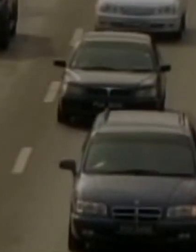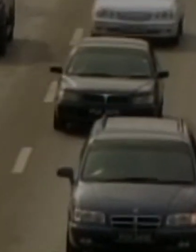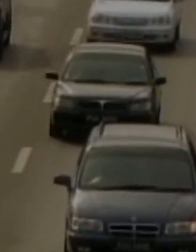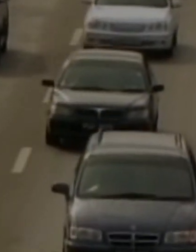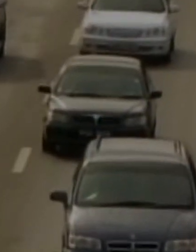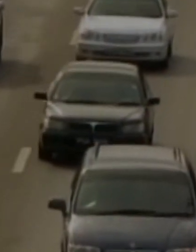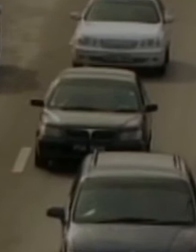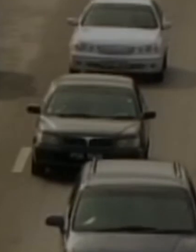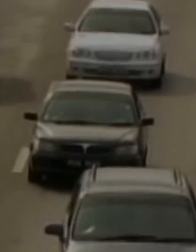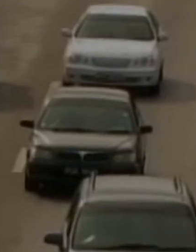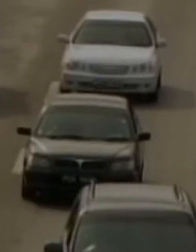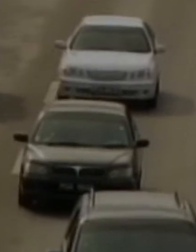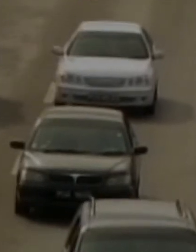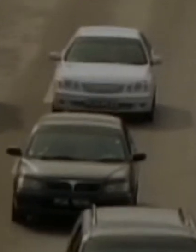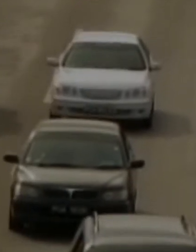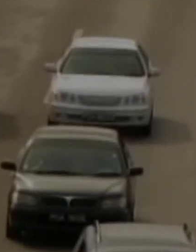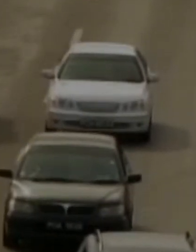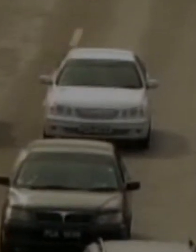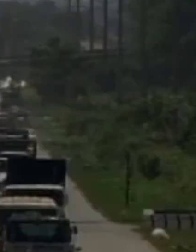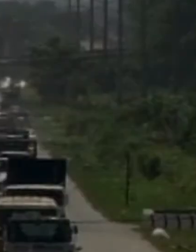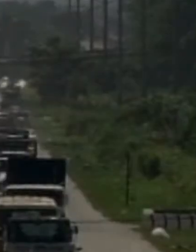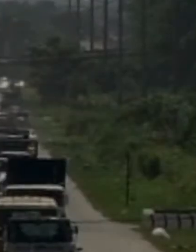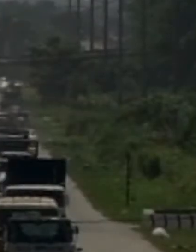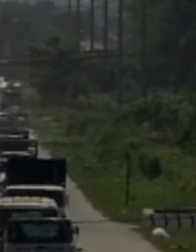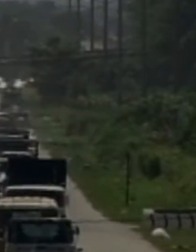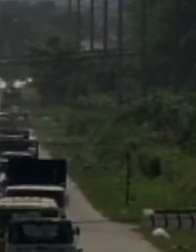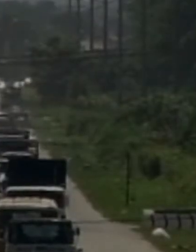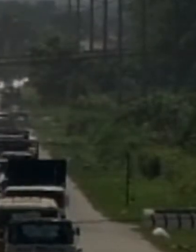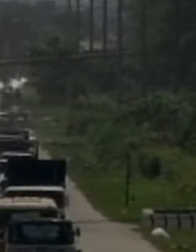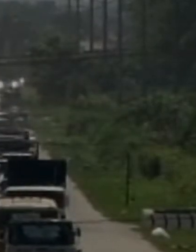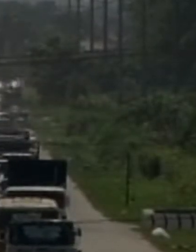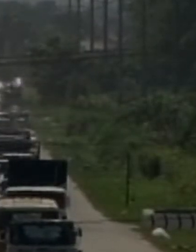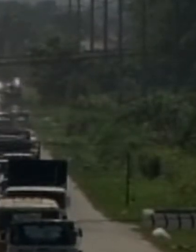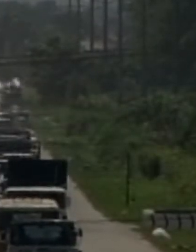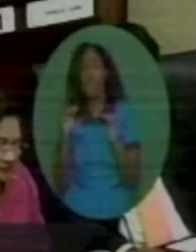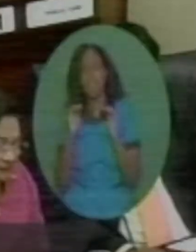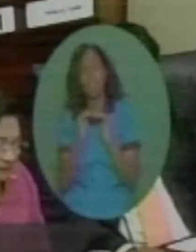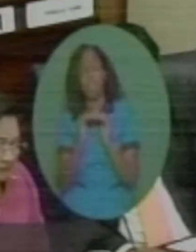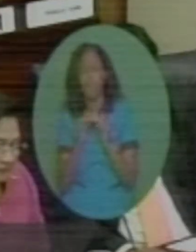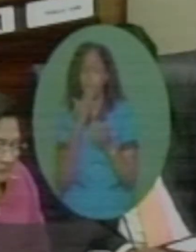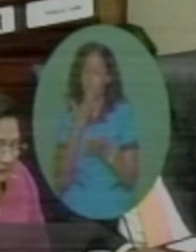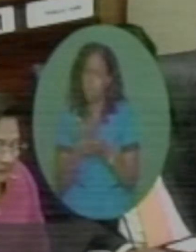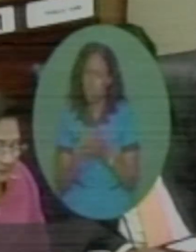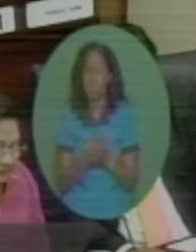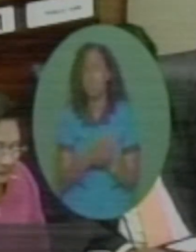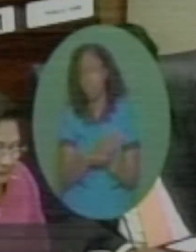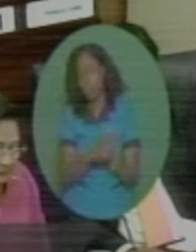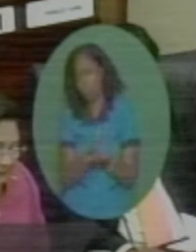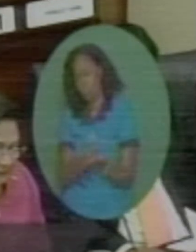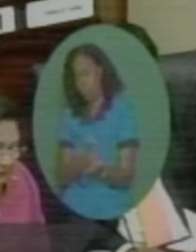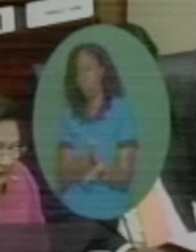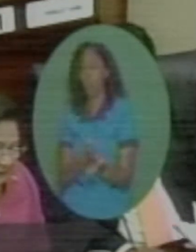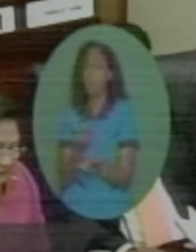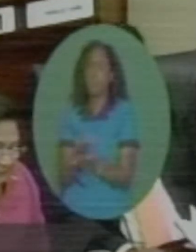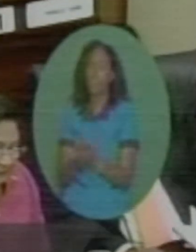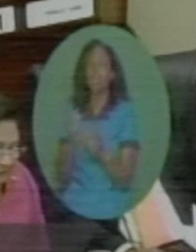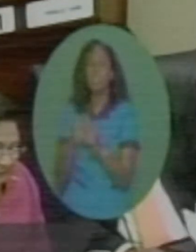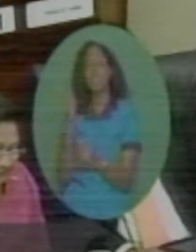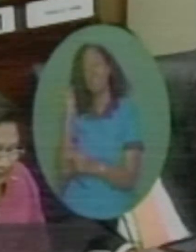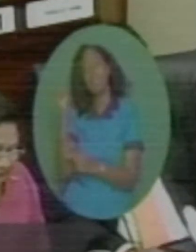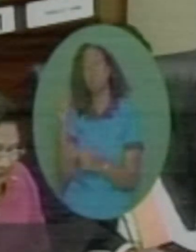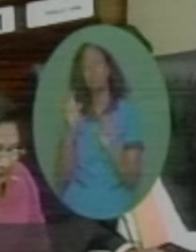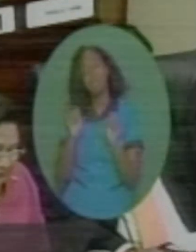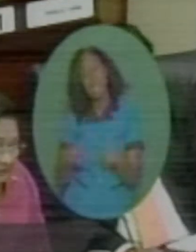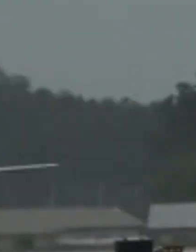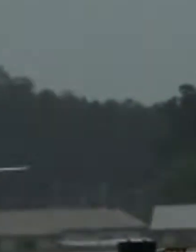suggestion by the International Monetary Fund, IMF, to the government in recent times. In heeding the call, Minister Hawai announced the removal